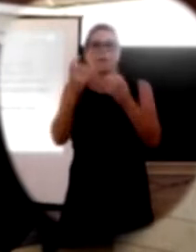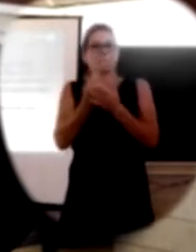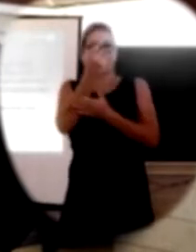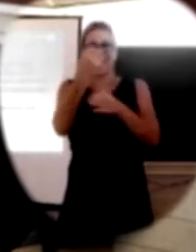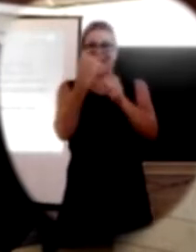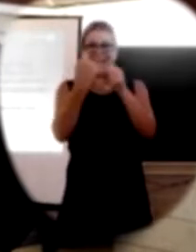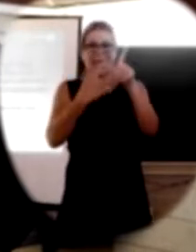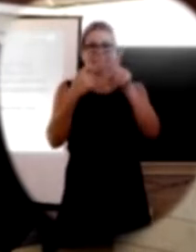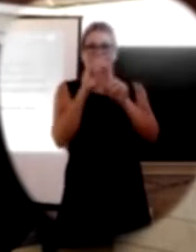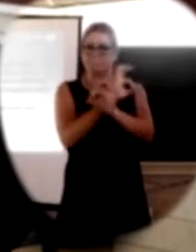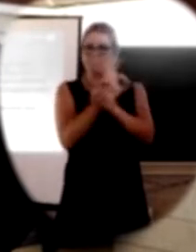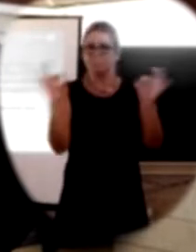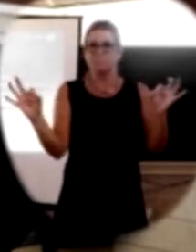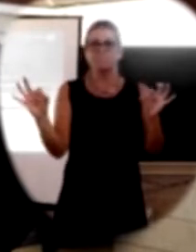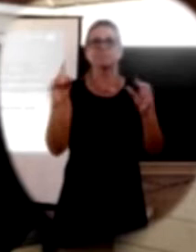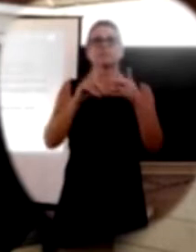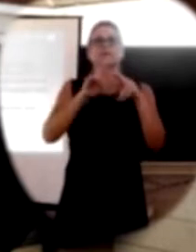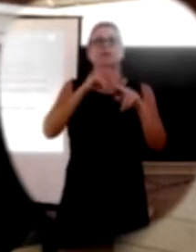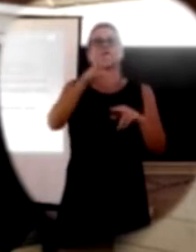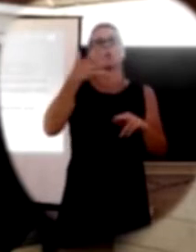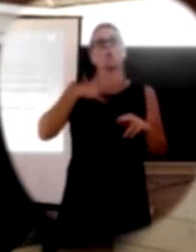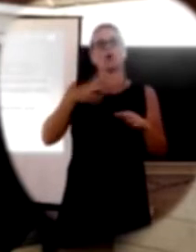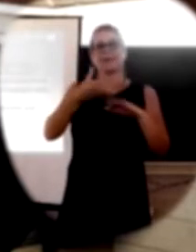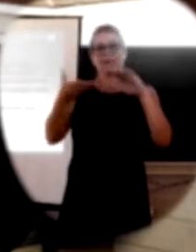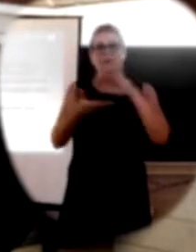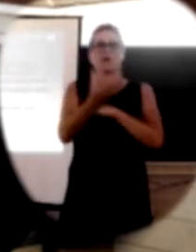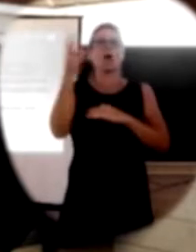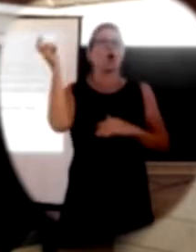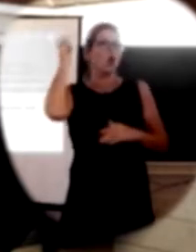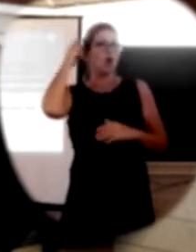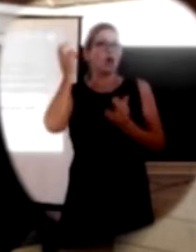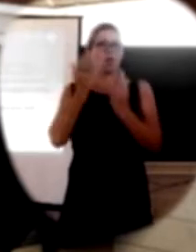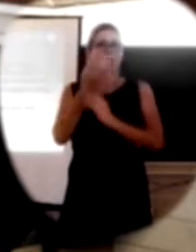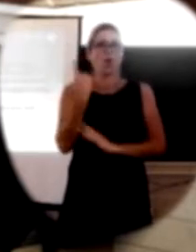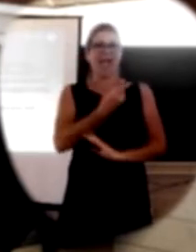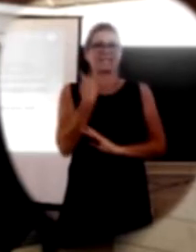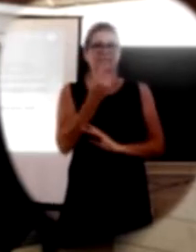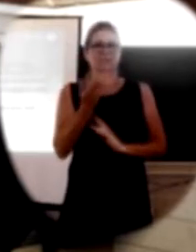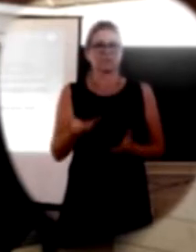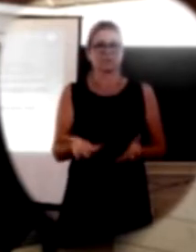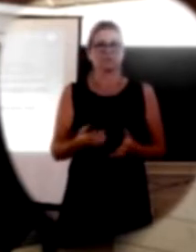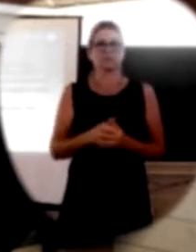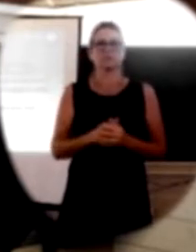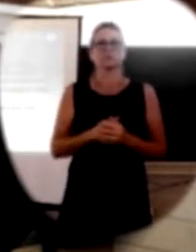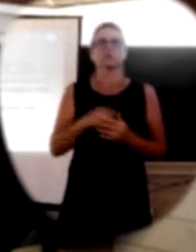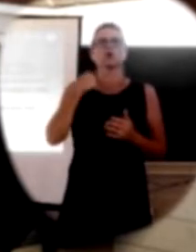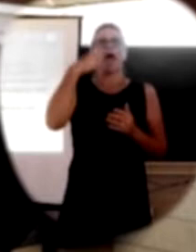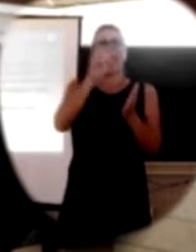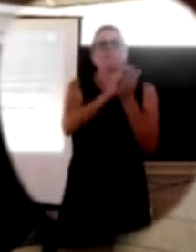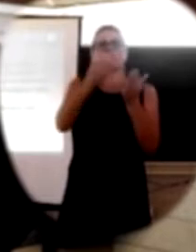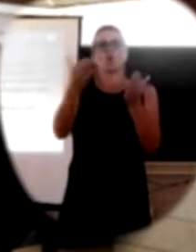if you want to pursue your implant through us. And towards this, I actually have some brochures for